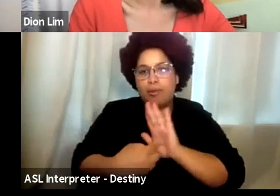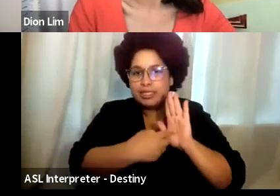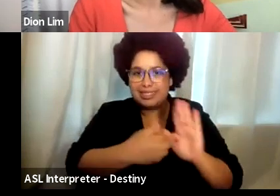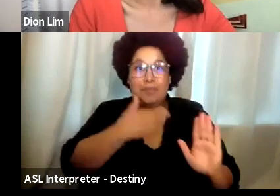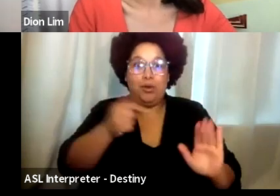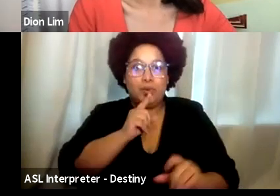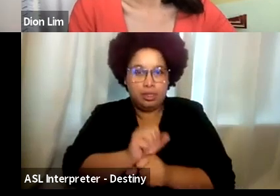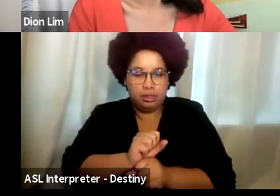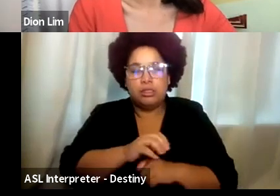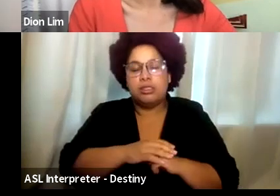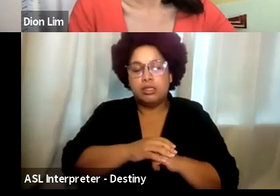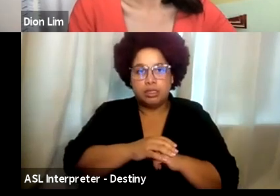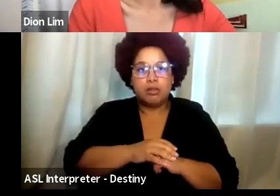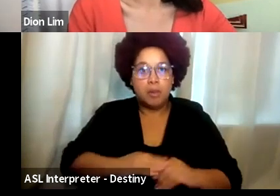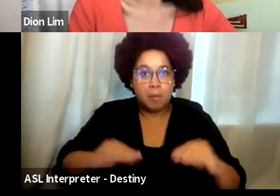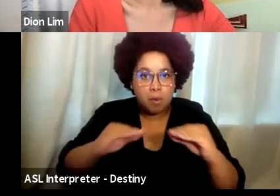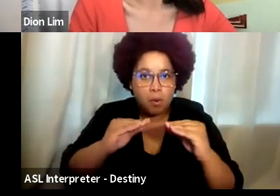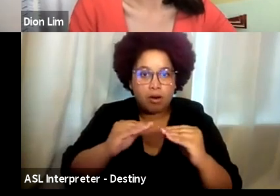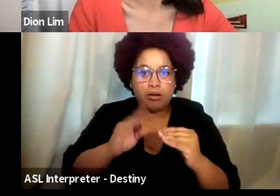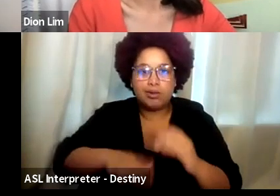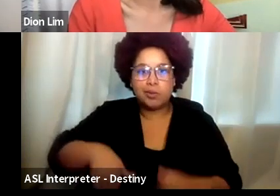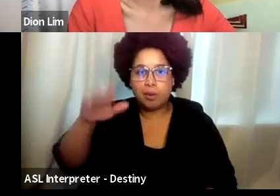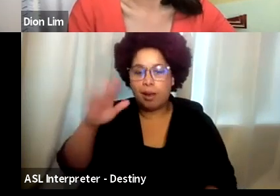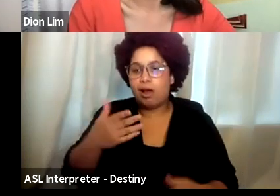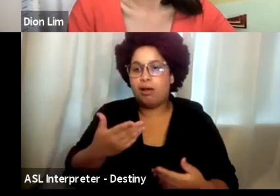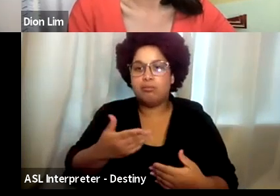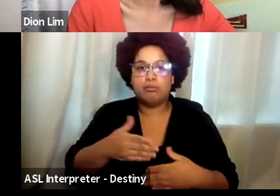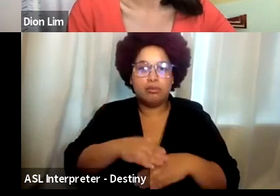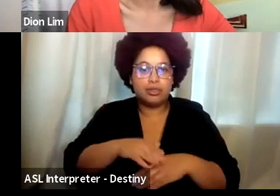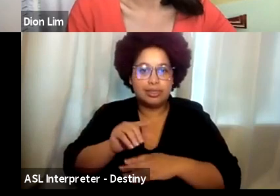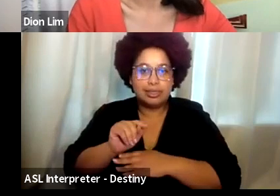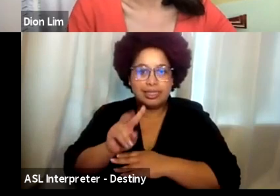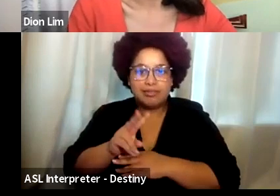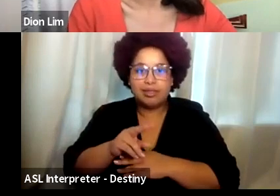better. The more that, you know, I grew up on television